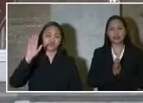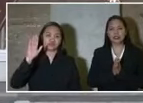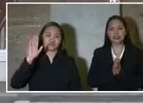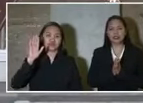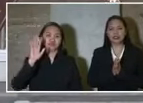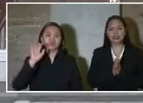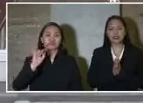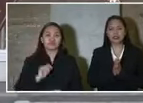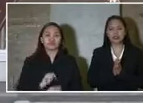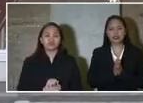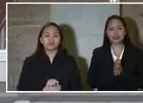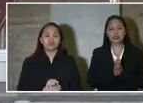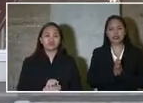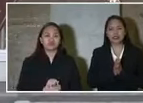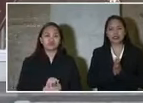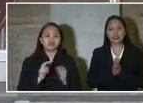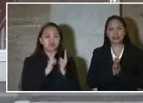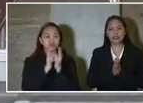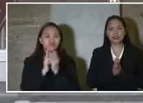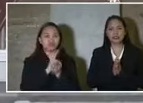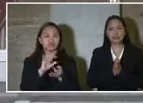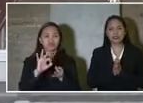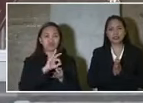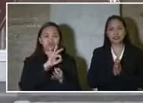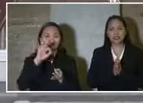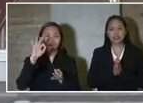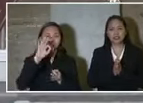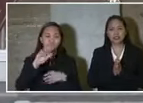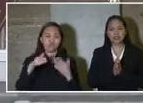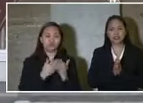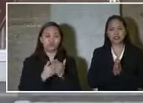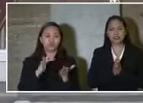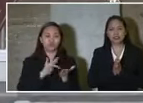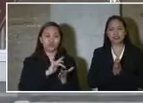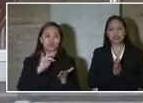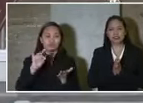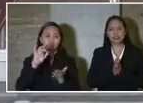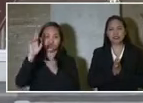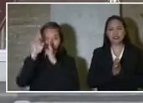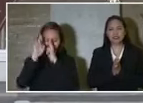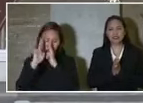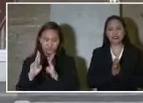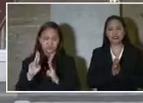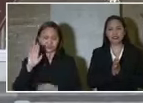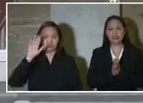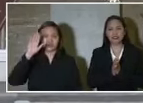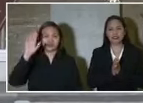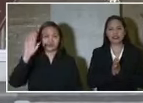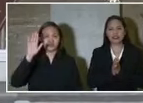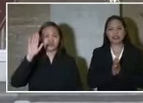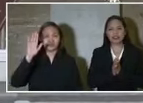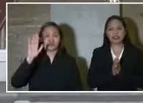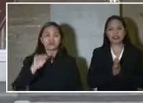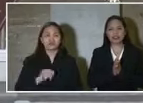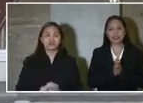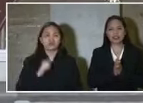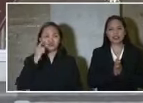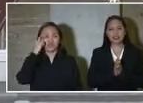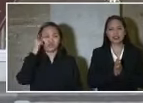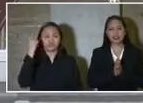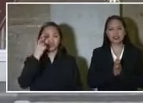Sancti, omnis honor et gloria, per